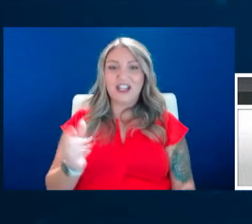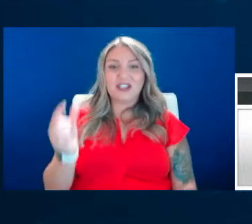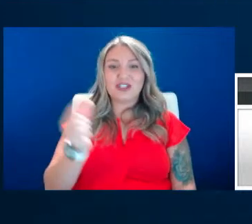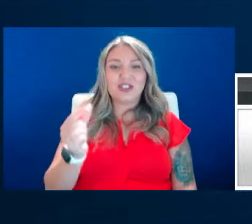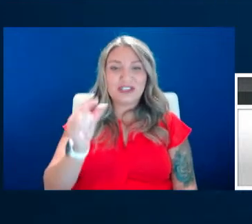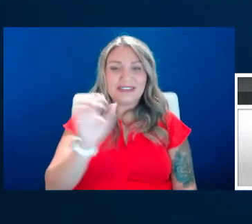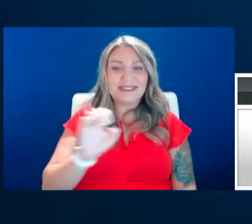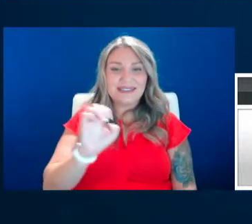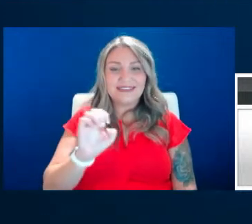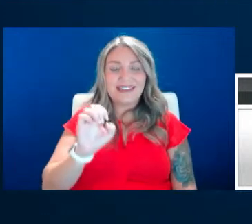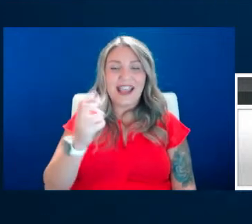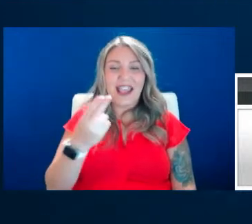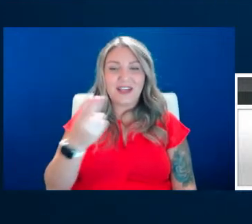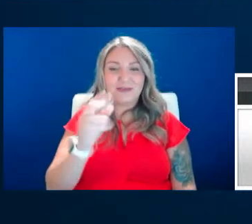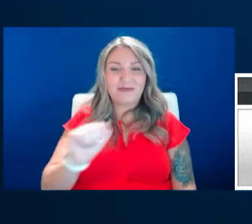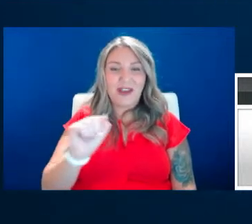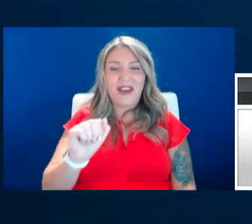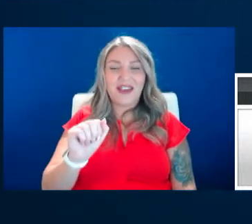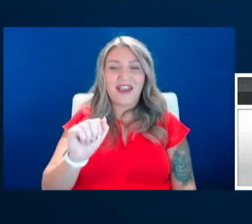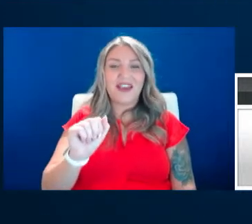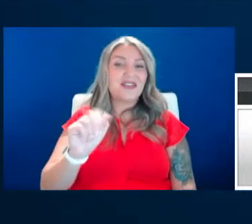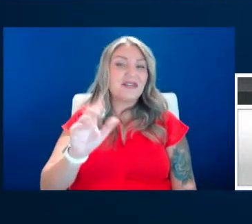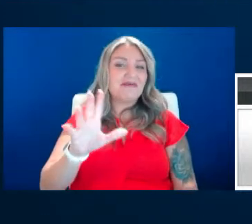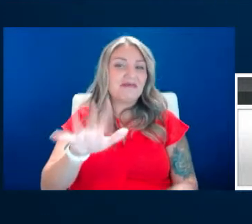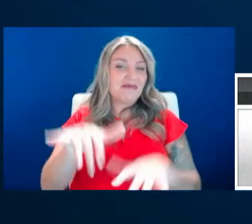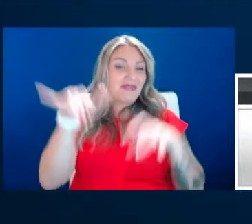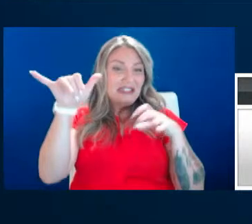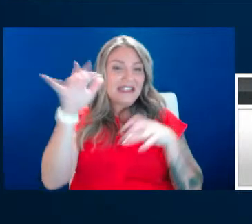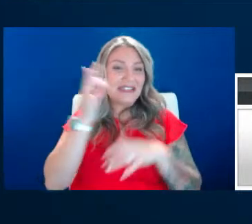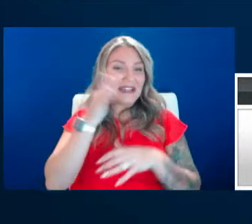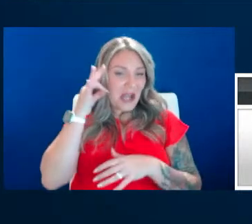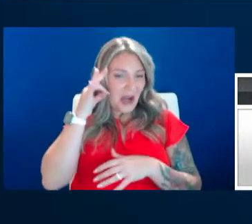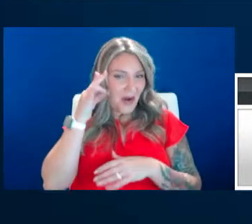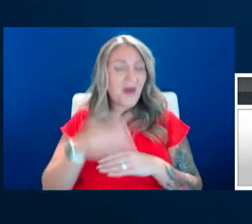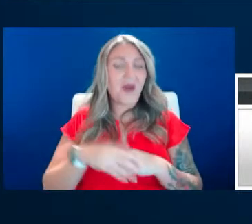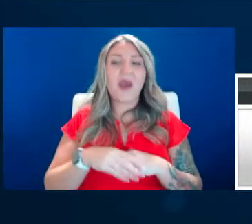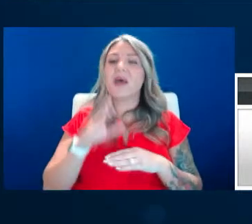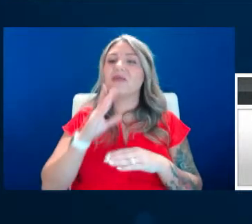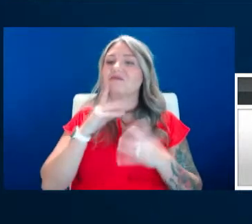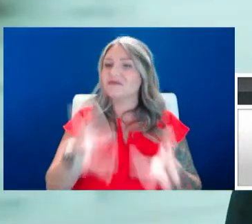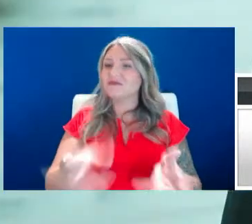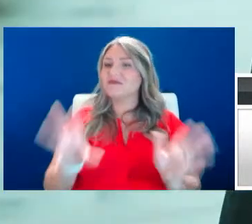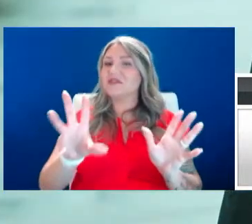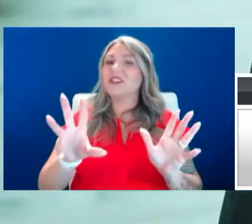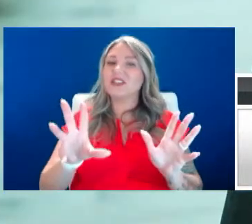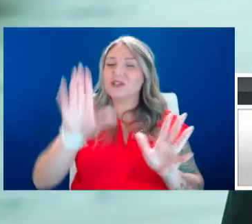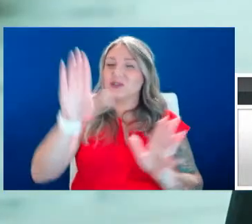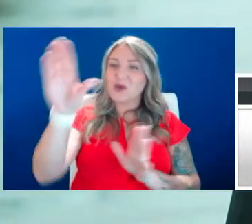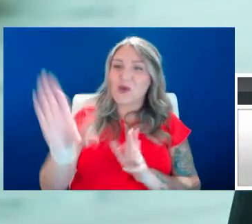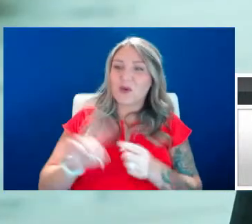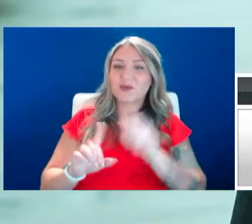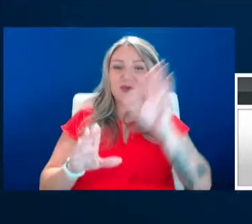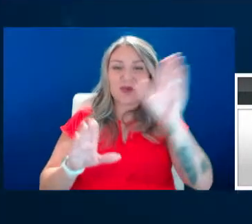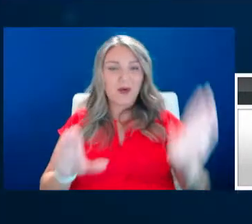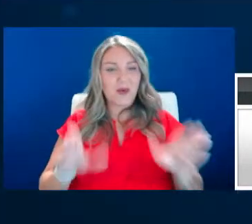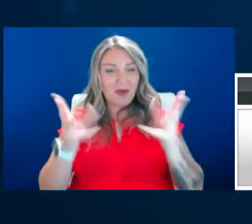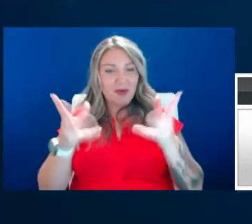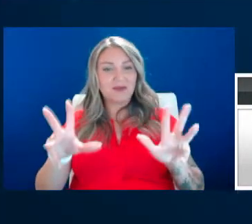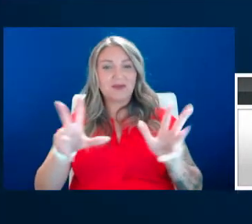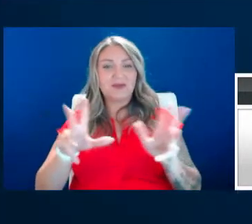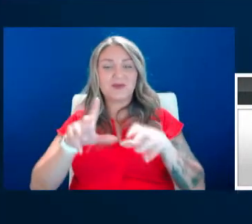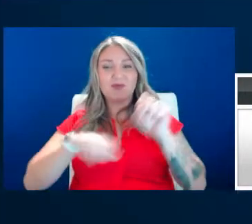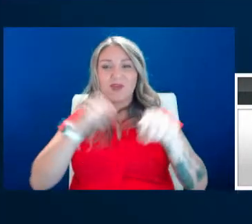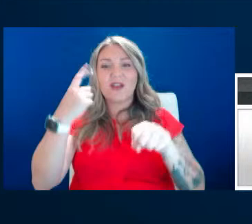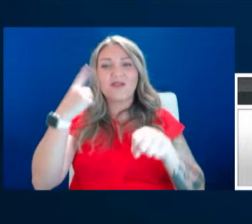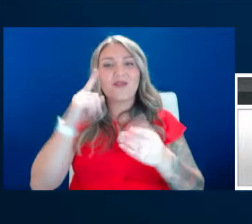Arrowhead Stadium as we wrap up our part of the Coast to Coast coverage, the Ride for Cancer Research. Jess, back to you.